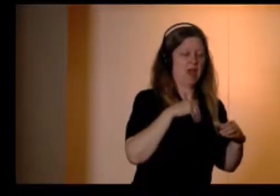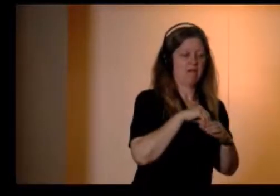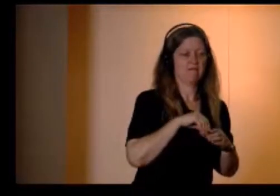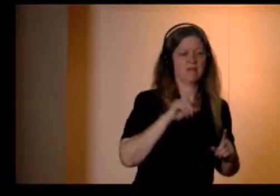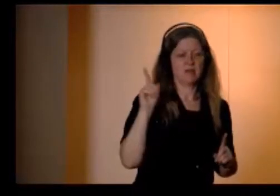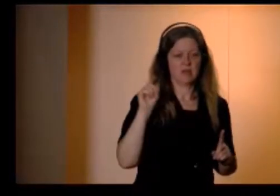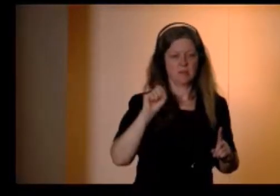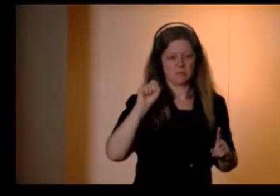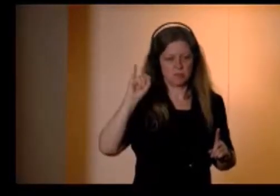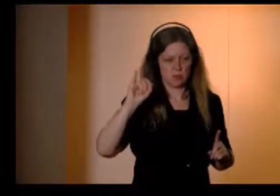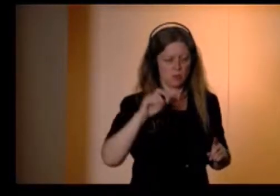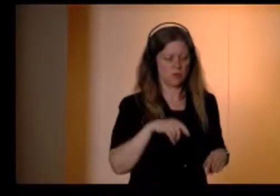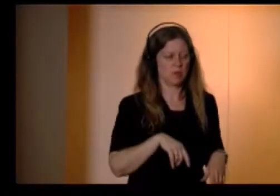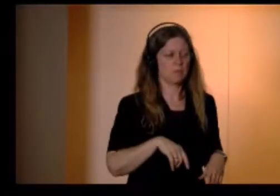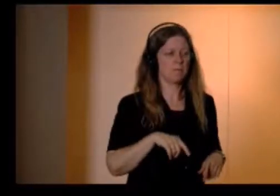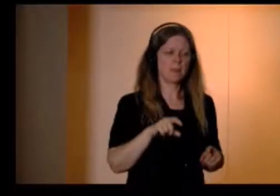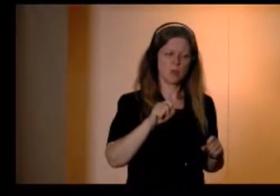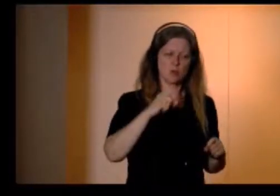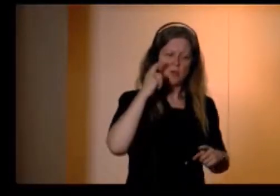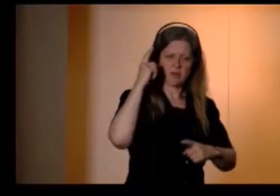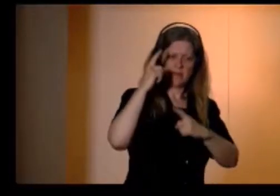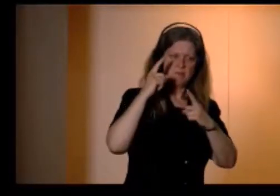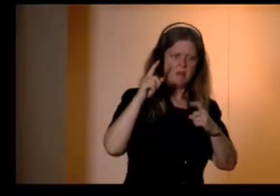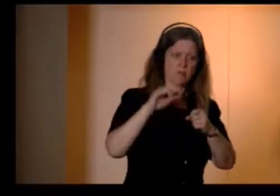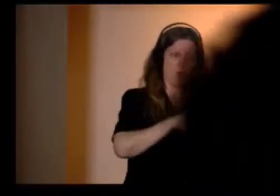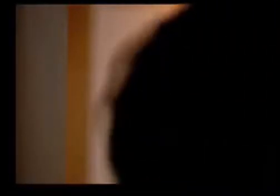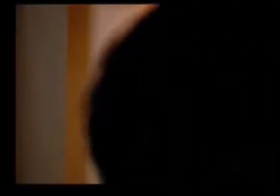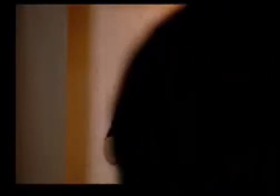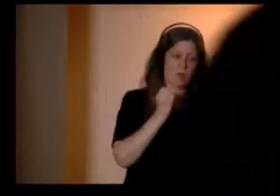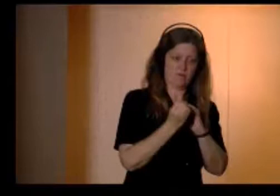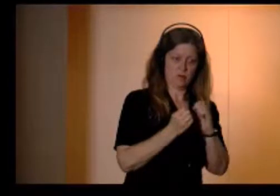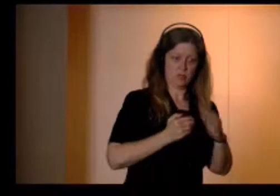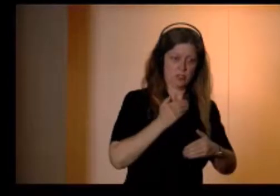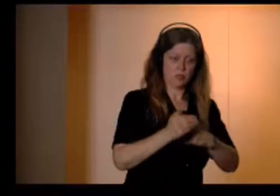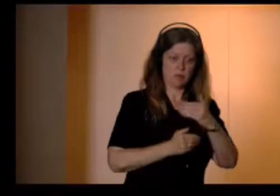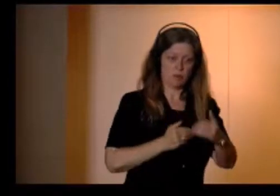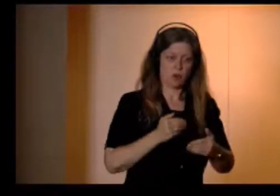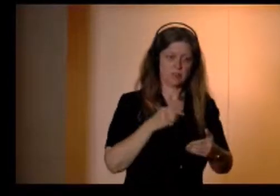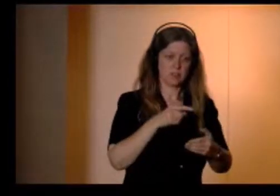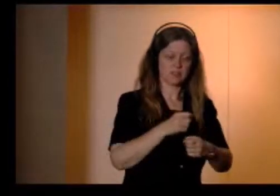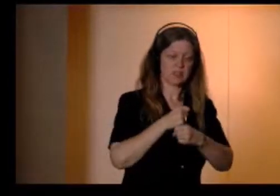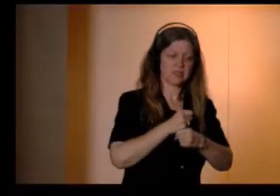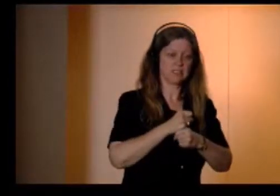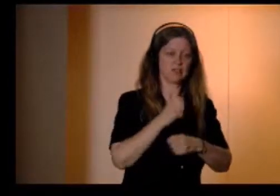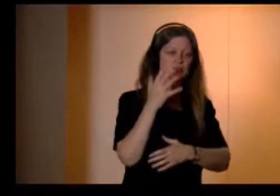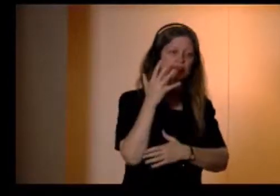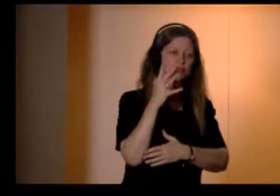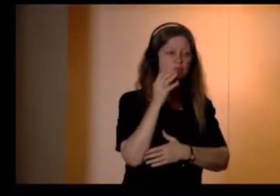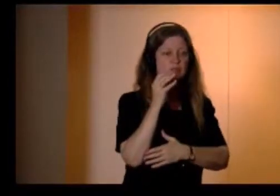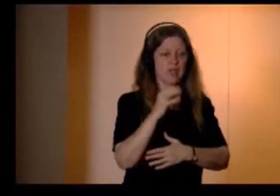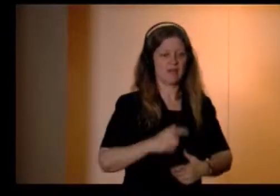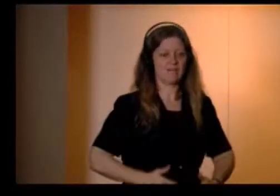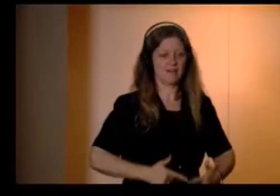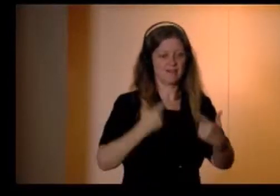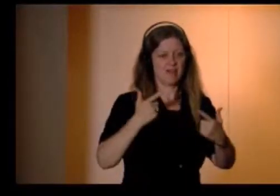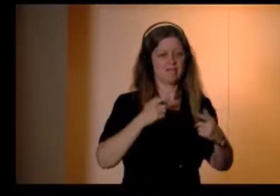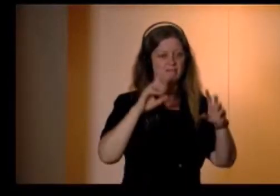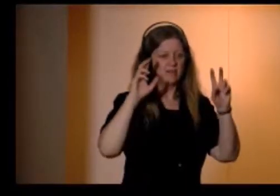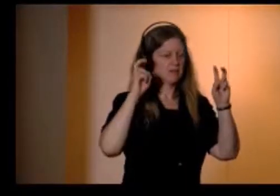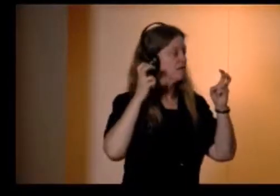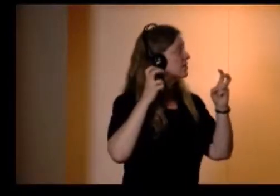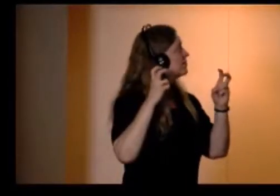And so you can think of that whole evolutionary process, right, that has generated the tree of life. You can think of